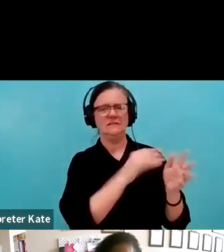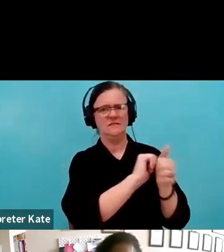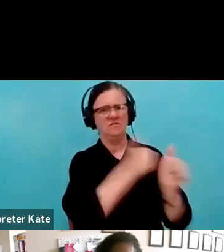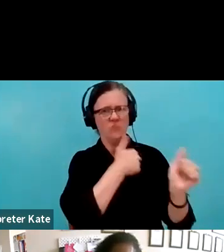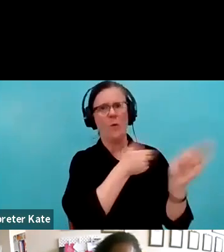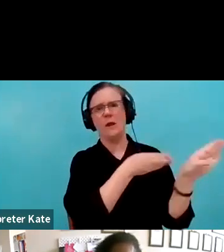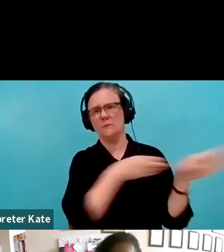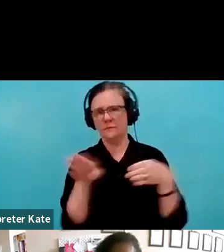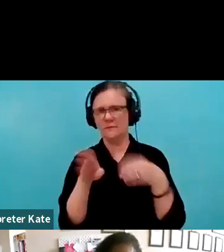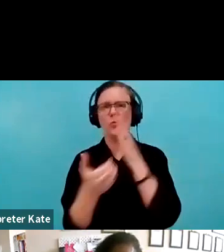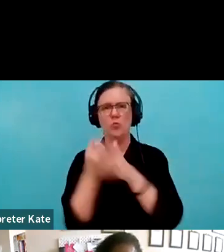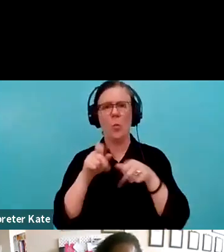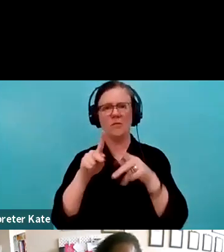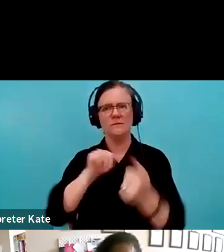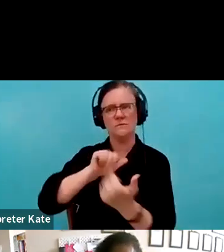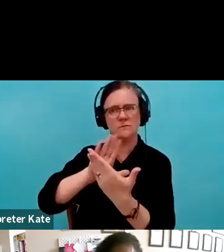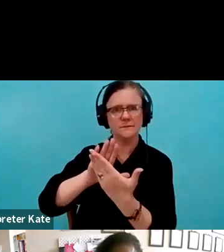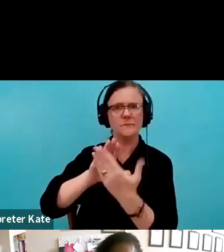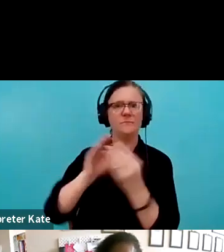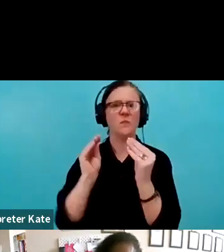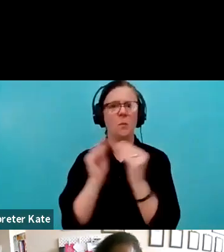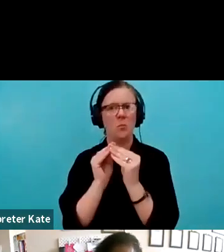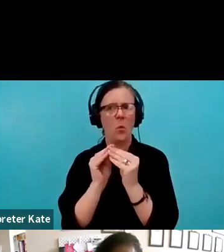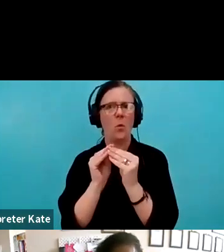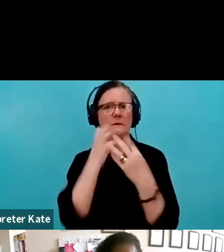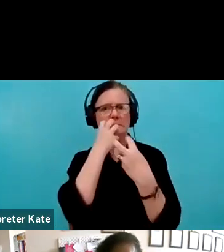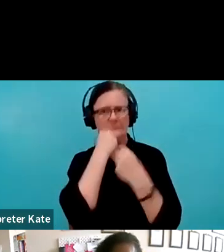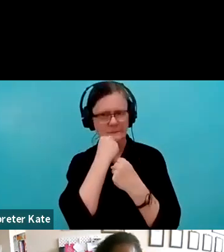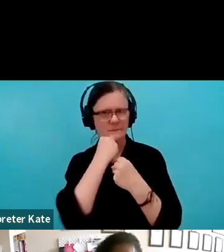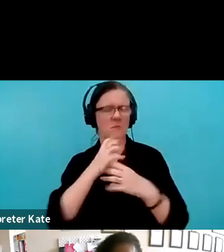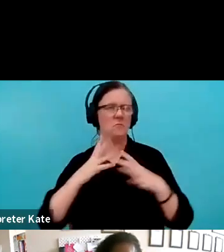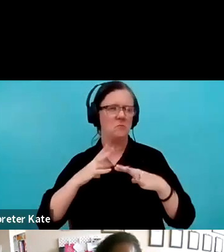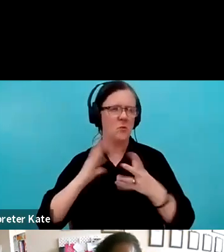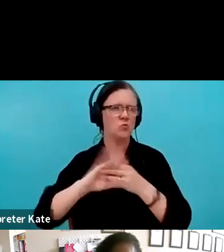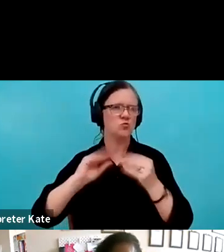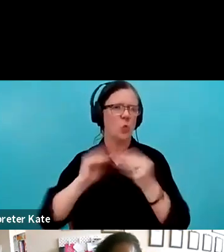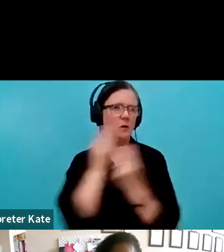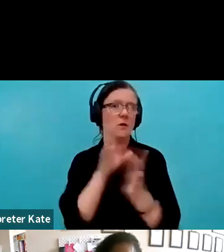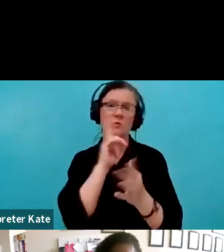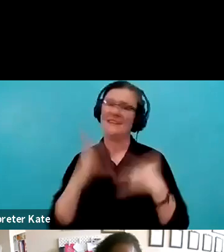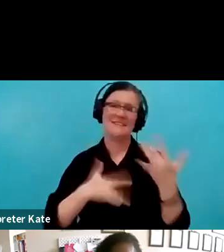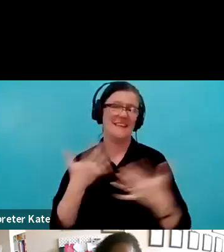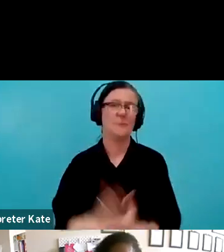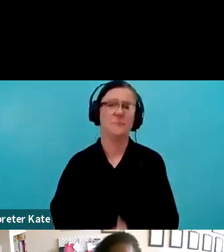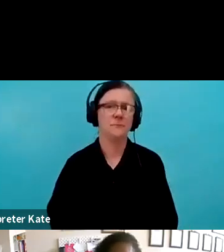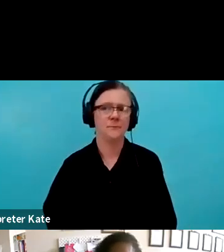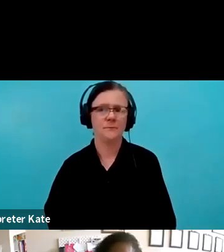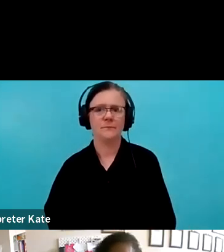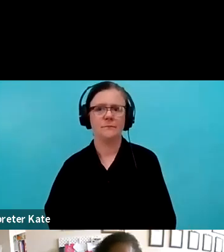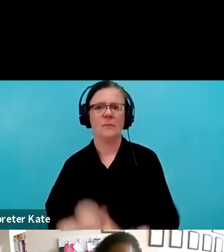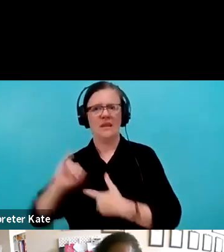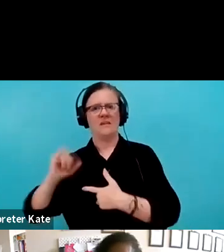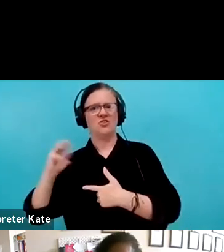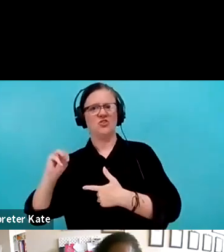to, you know, so much more rich storytelling, and I think it's really exciting. You know, there's